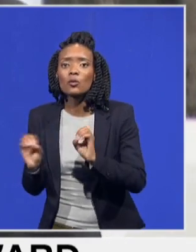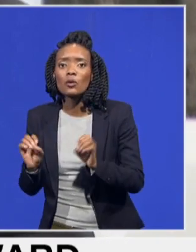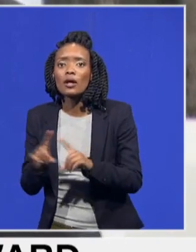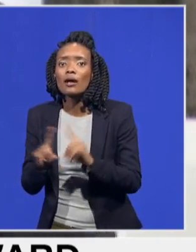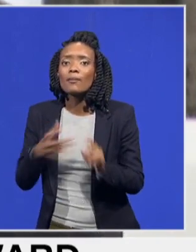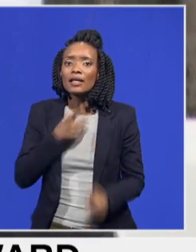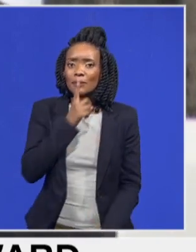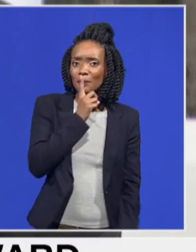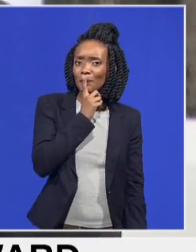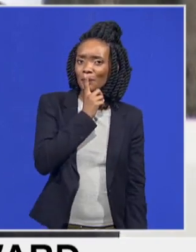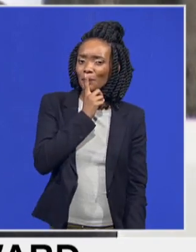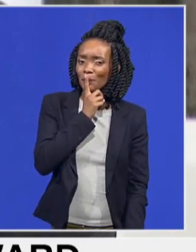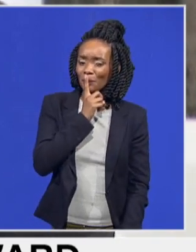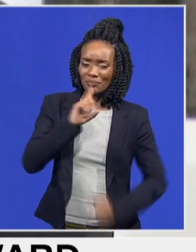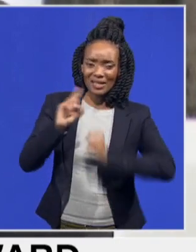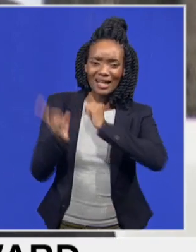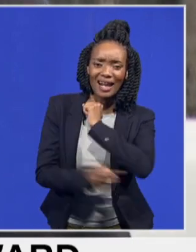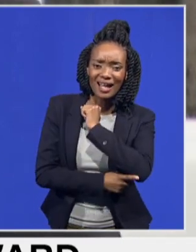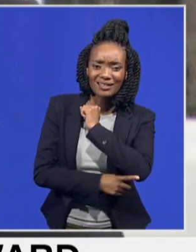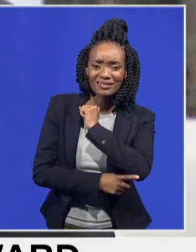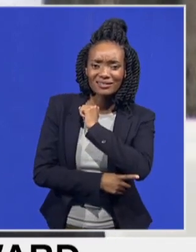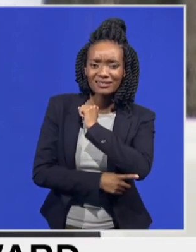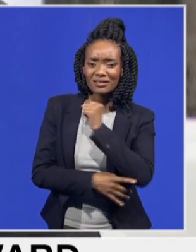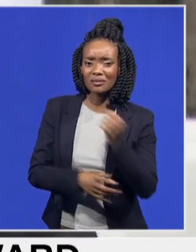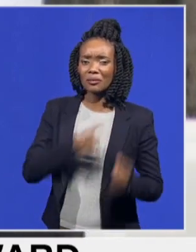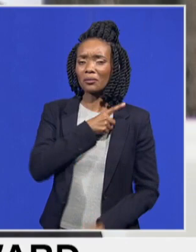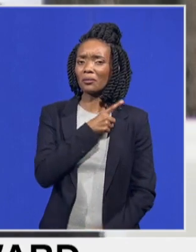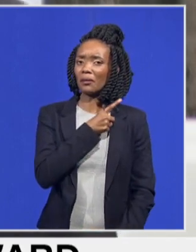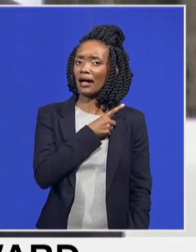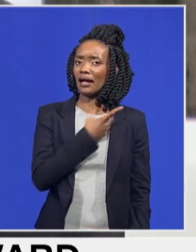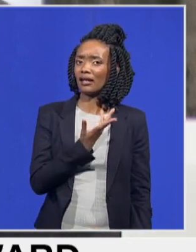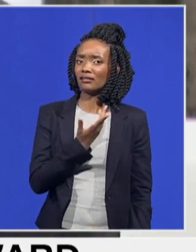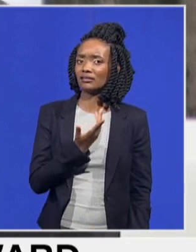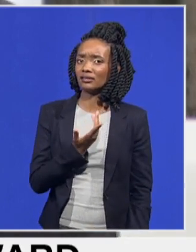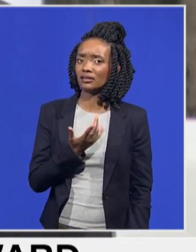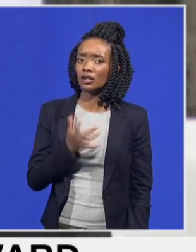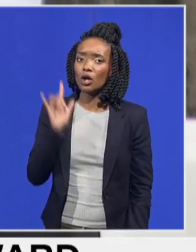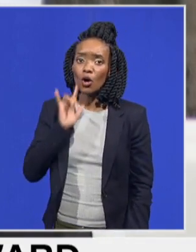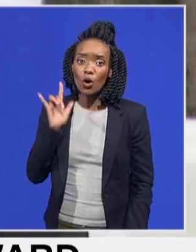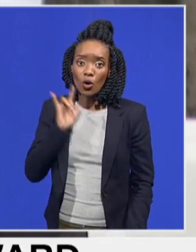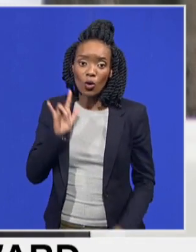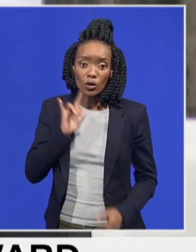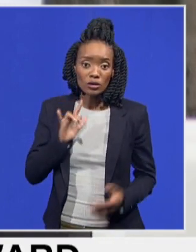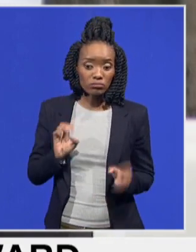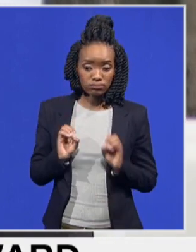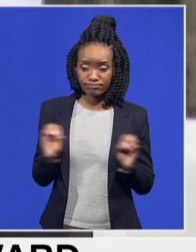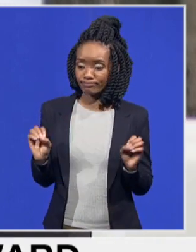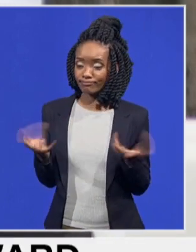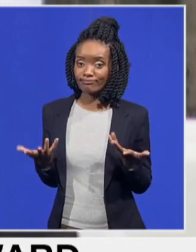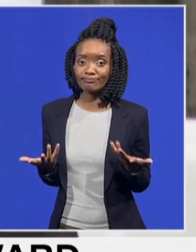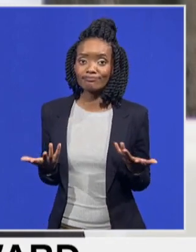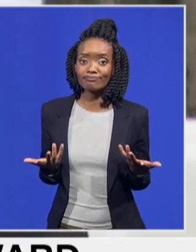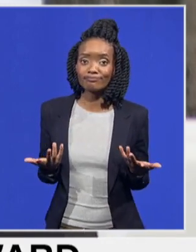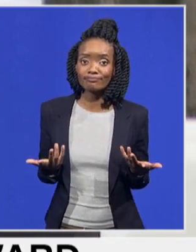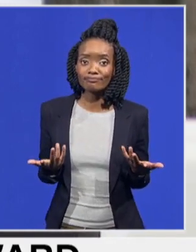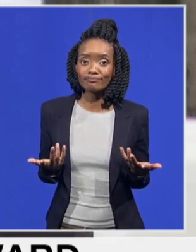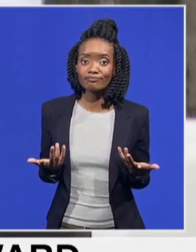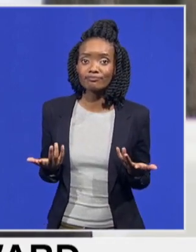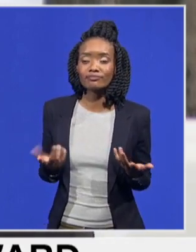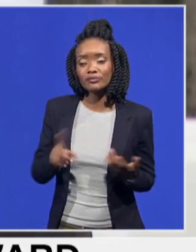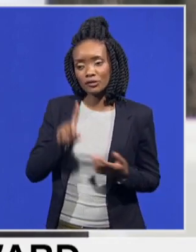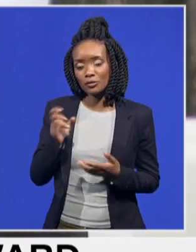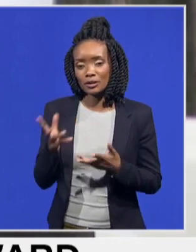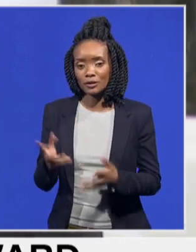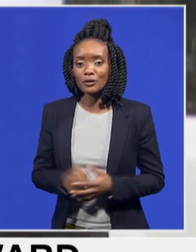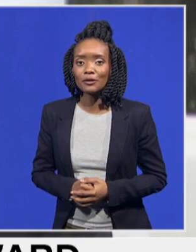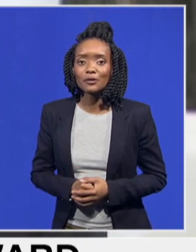and until last moment? I cannot find hotel rooms in Indaba. That's the question. I think we